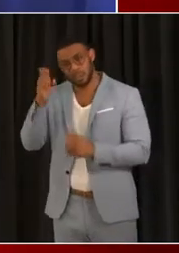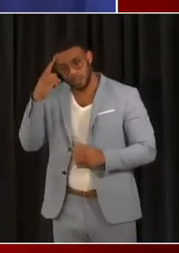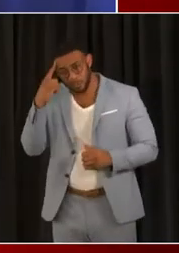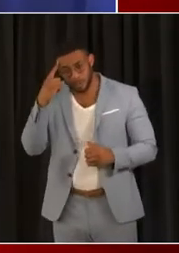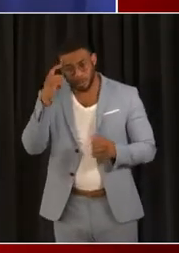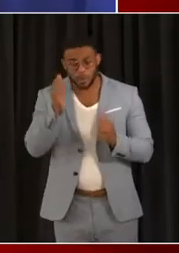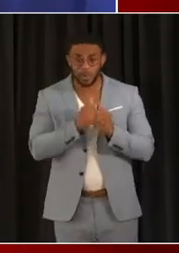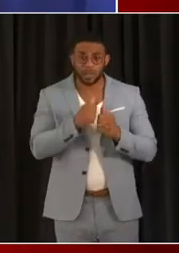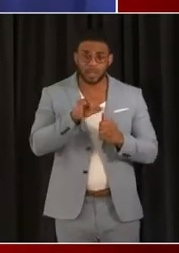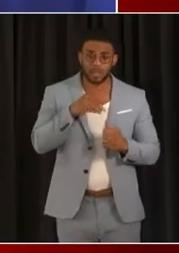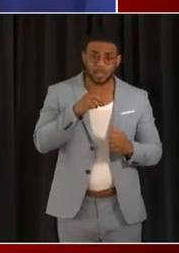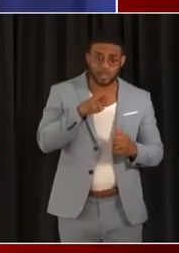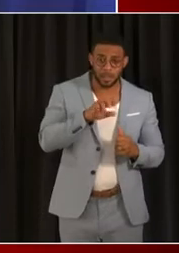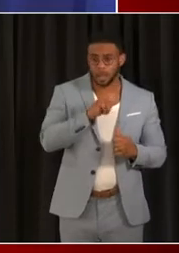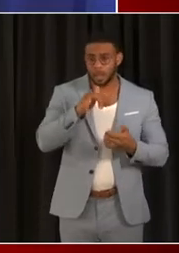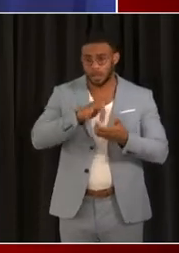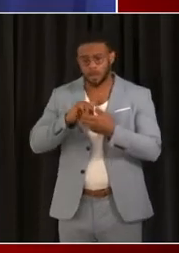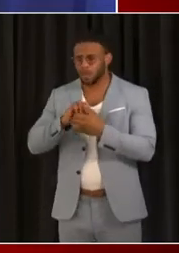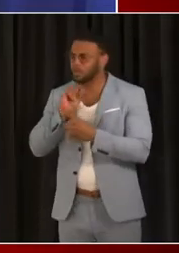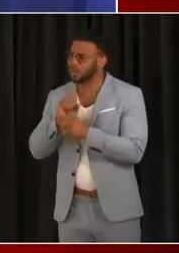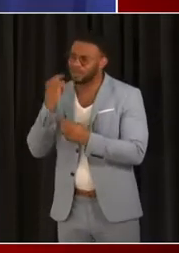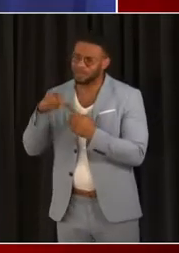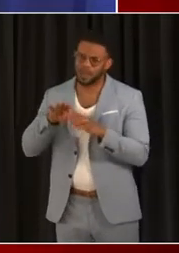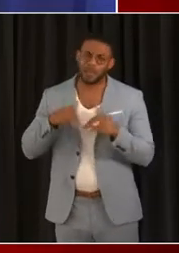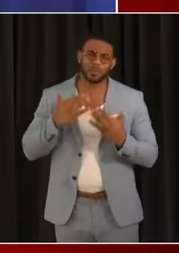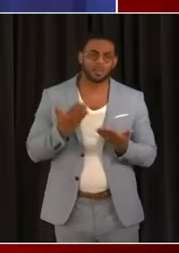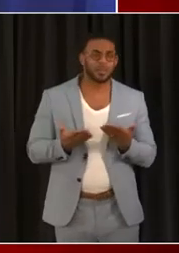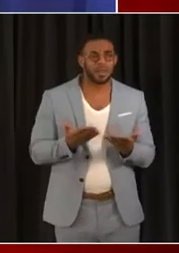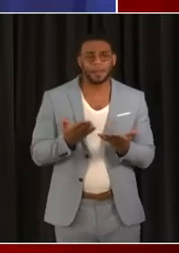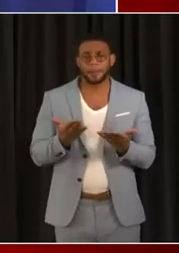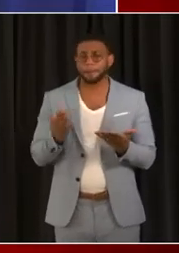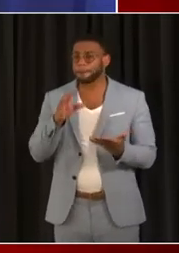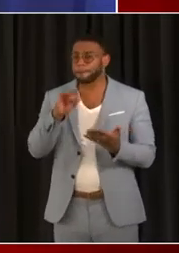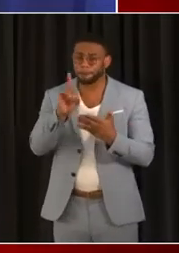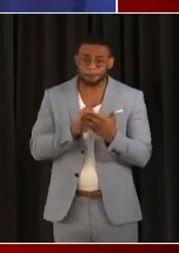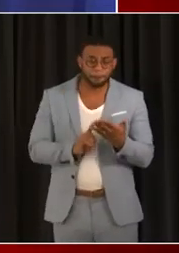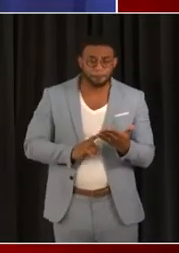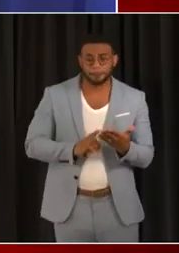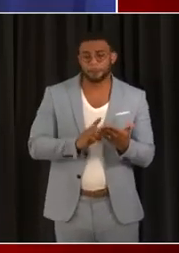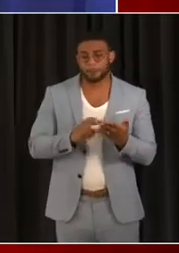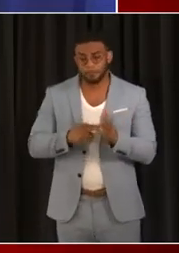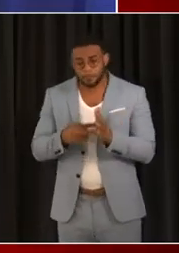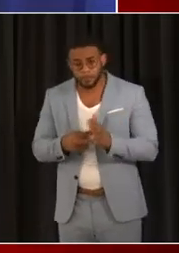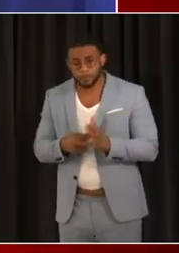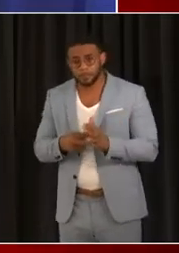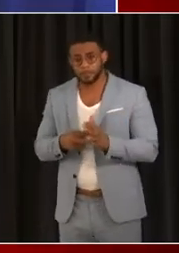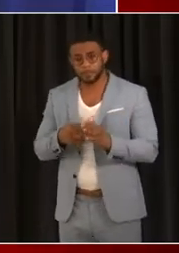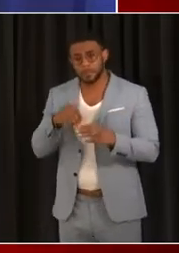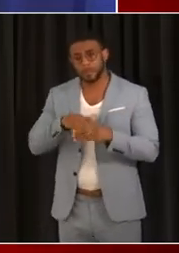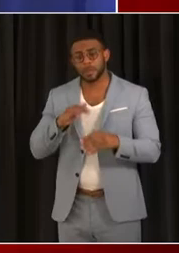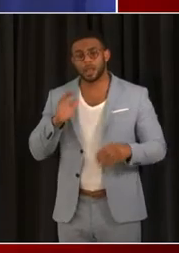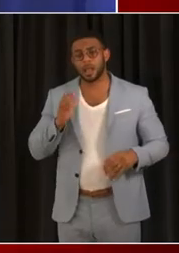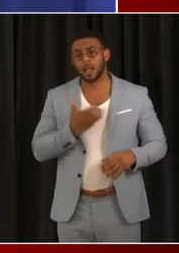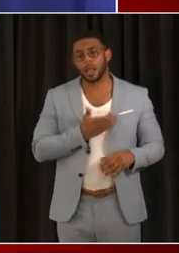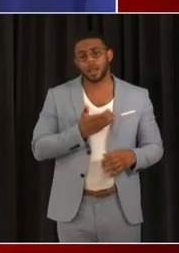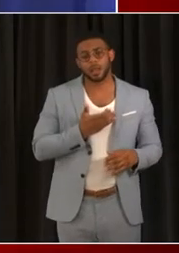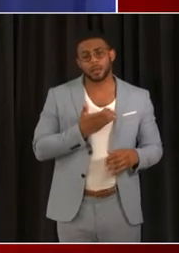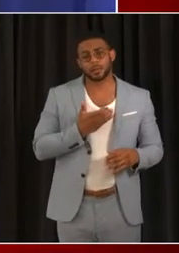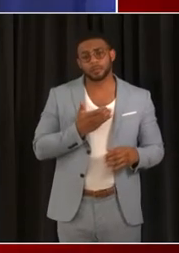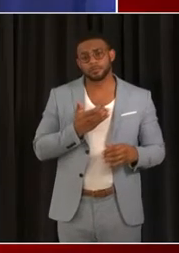with government and with the chamber and other partners to really think about how we might co-design intentionality into